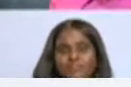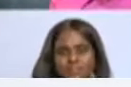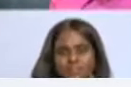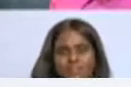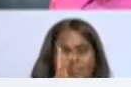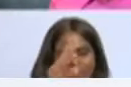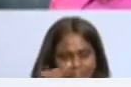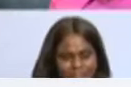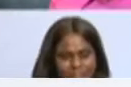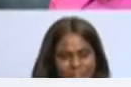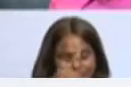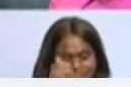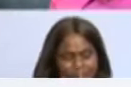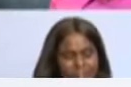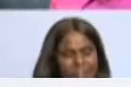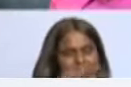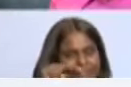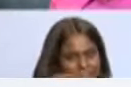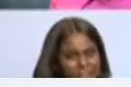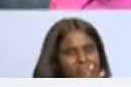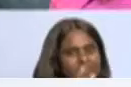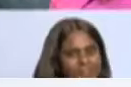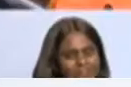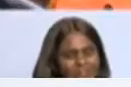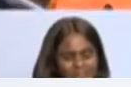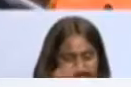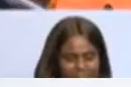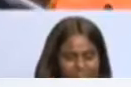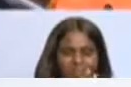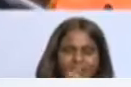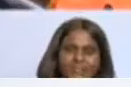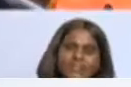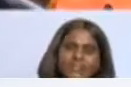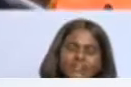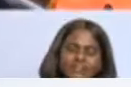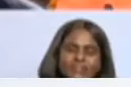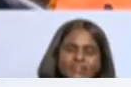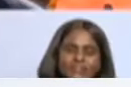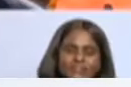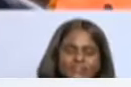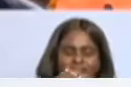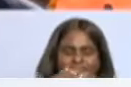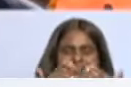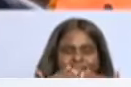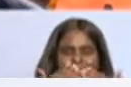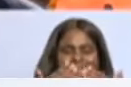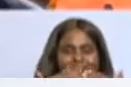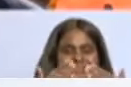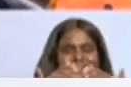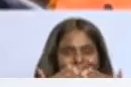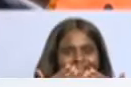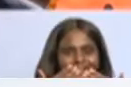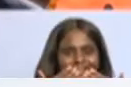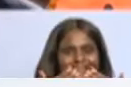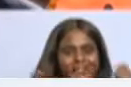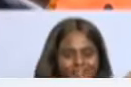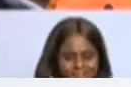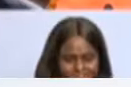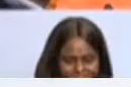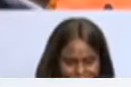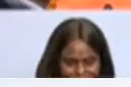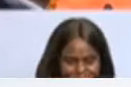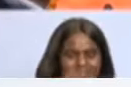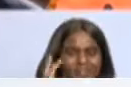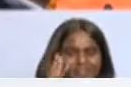Because these are national assets. These are national assets. Thank you. Thank you. We